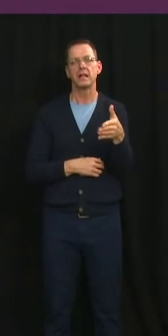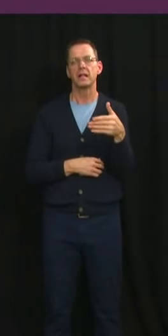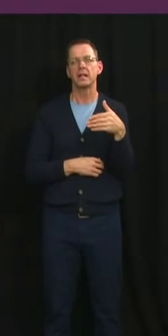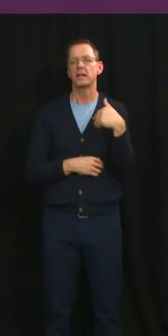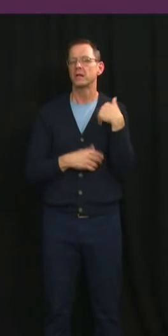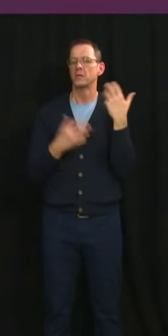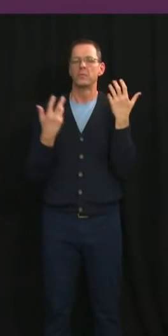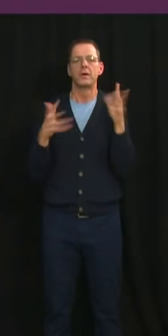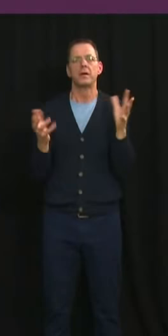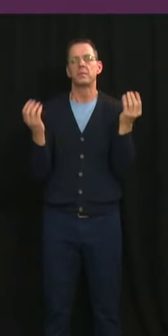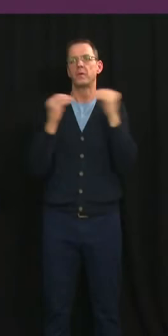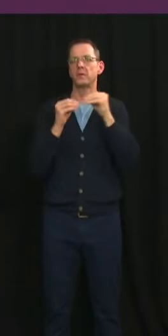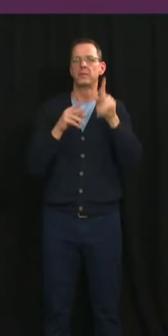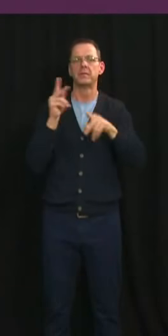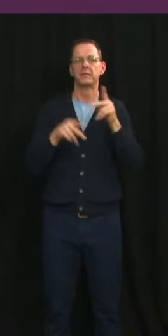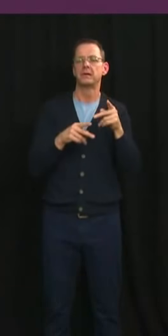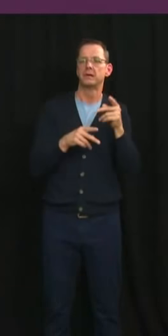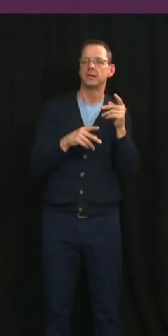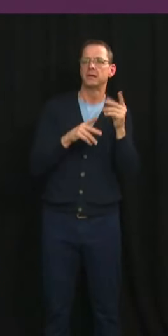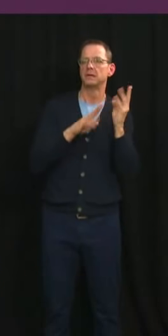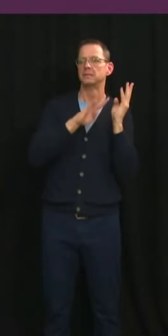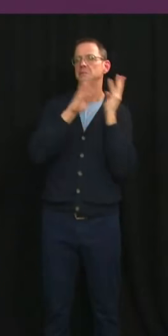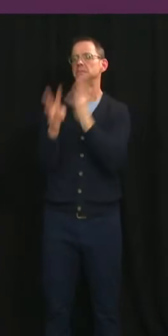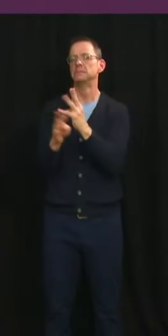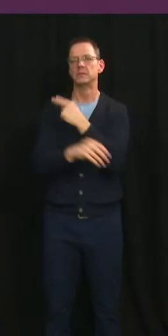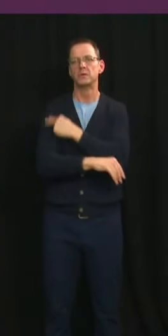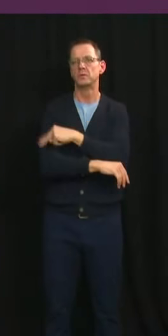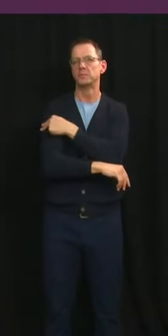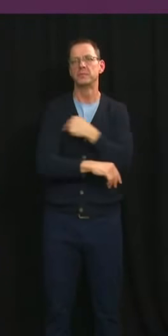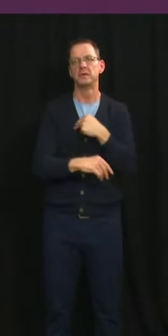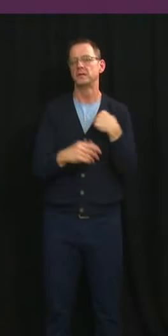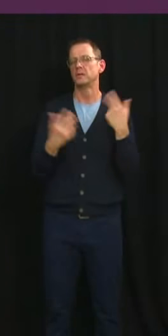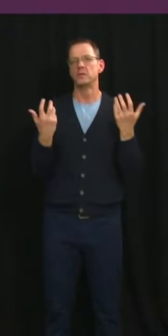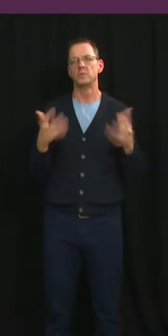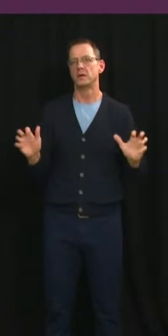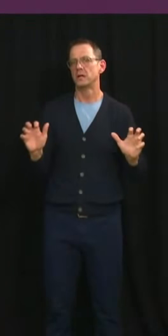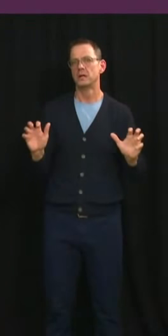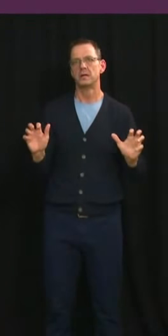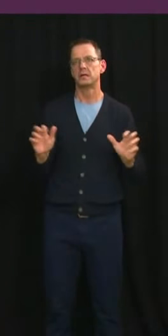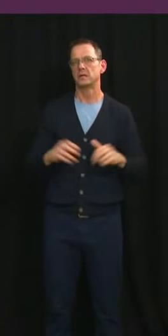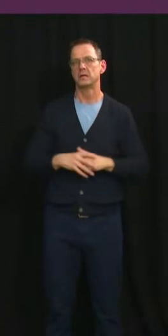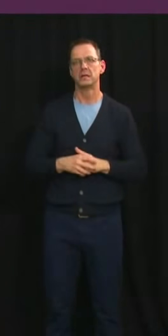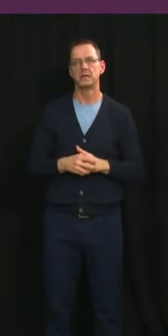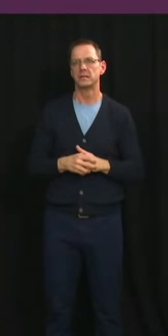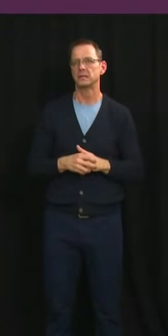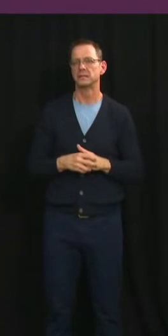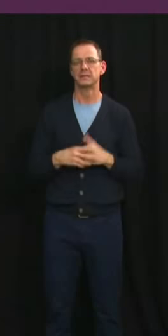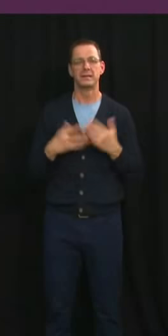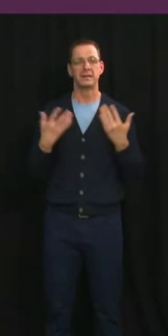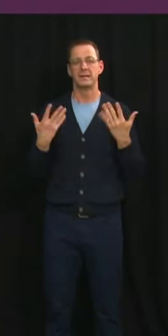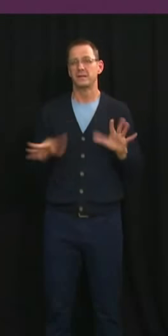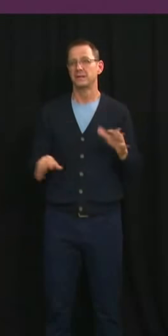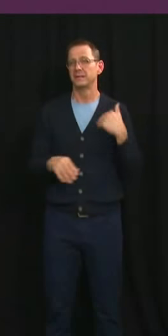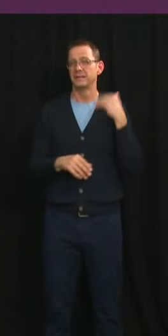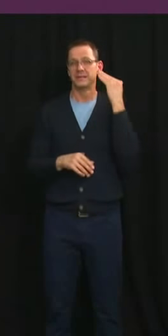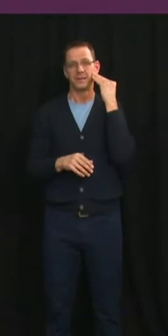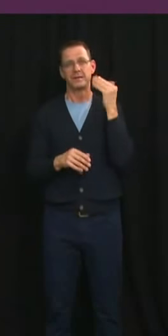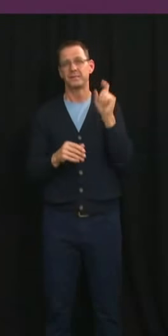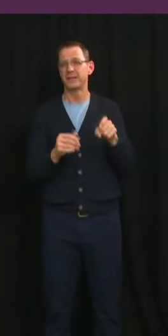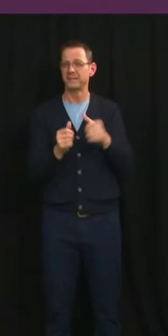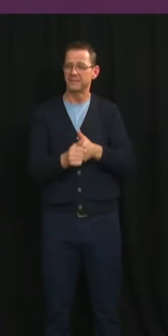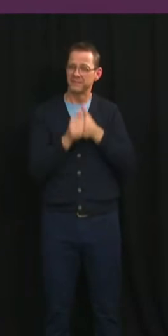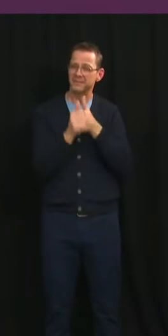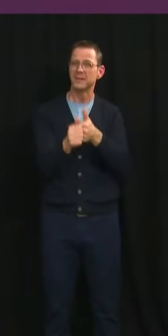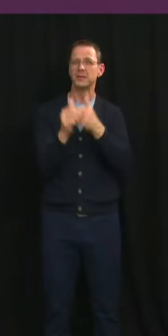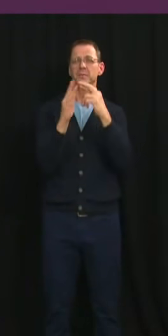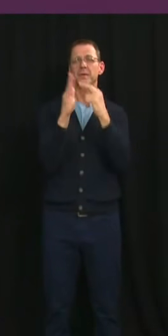is that we have shown time and time again that these measures work. By taking widespread steps to limit in-person